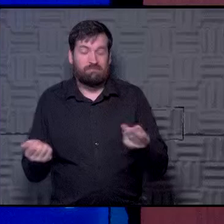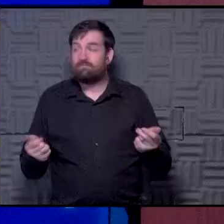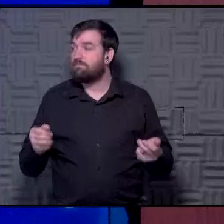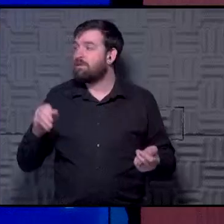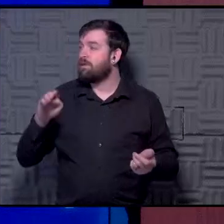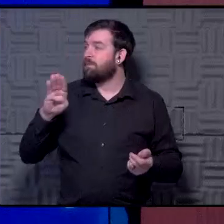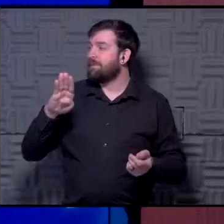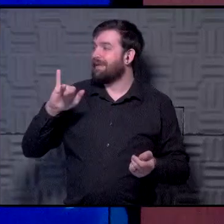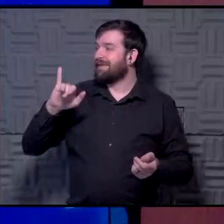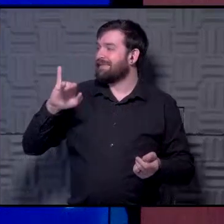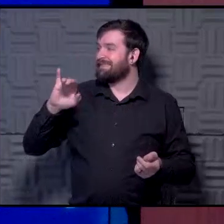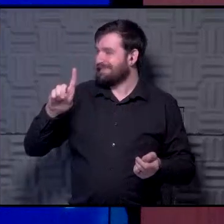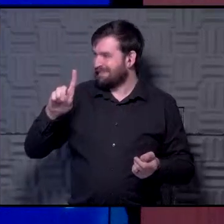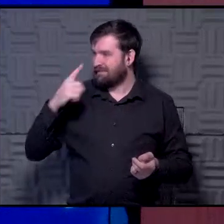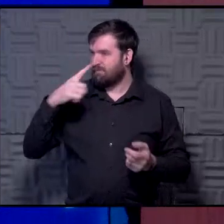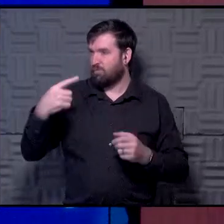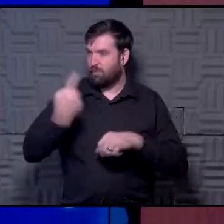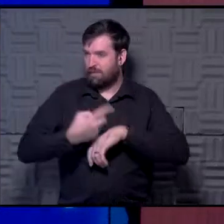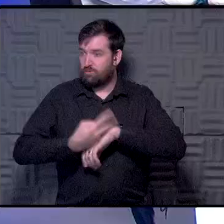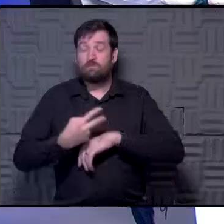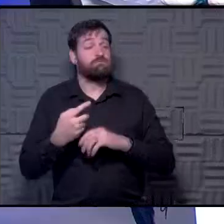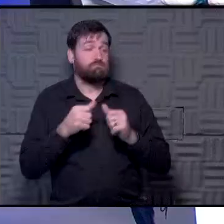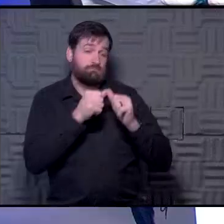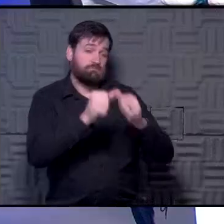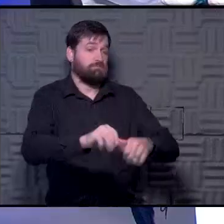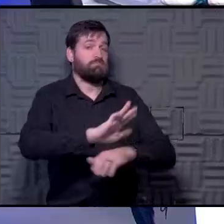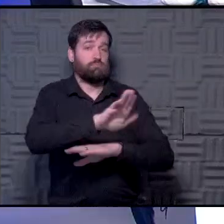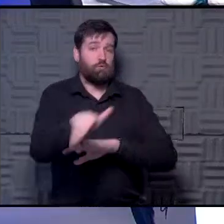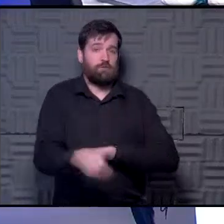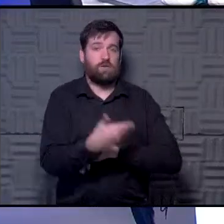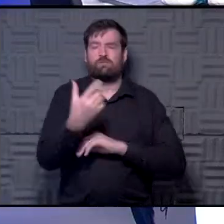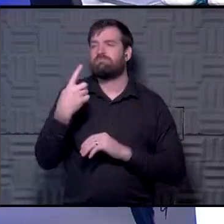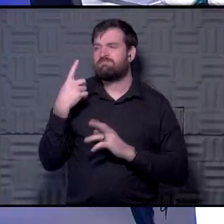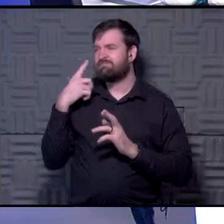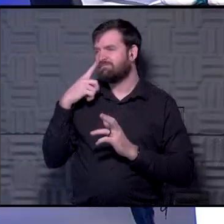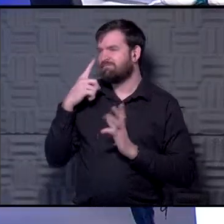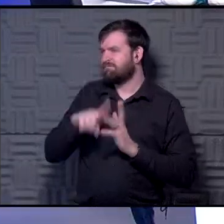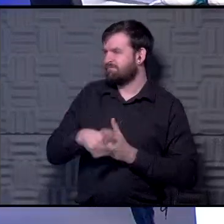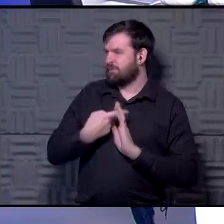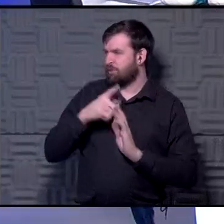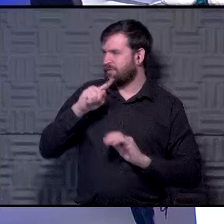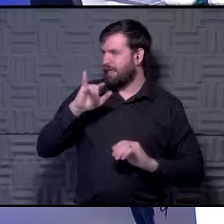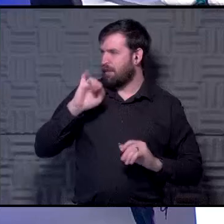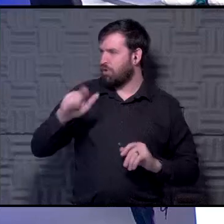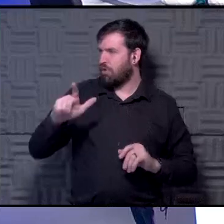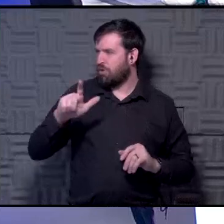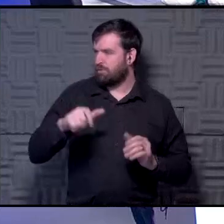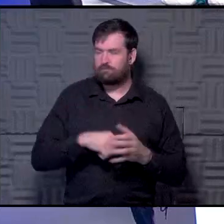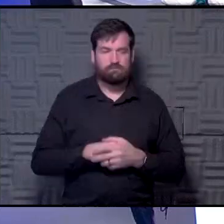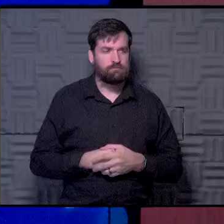for a day or two. It lasted through the night, Yeah. But Yeah, I there would you probably go. start with Tylenol, Okay.